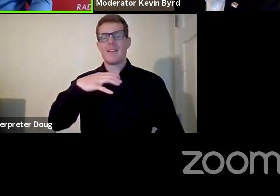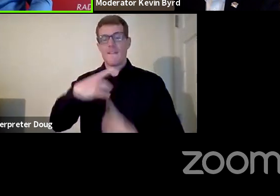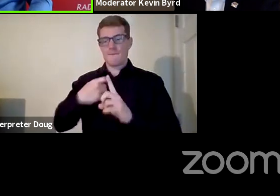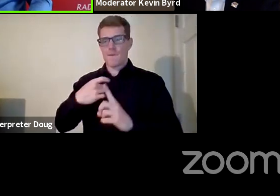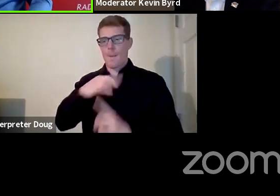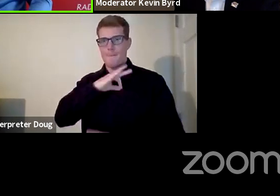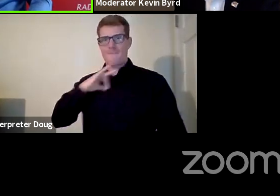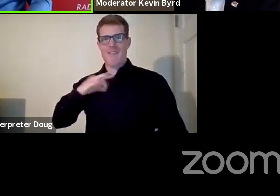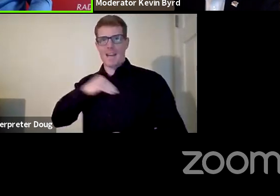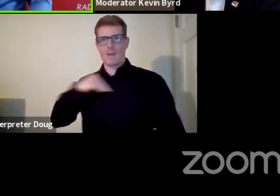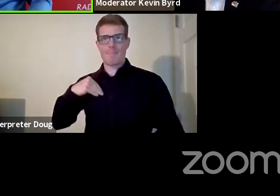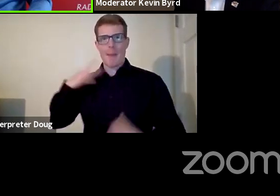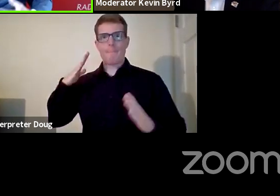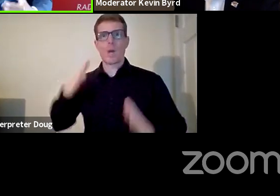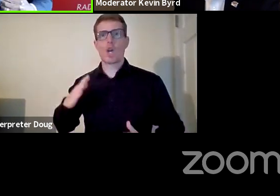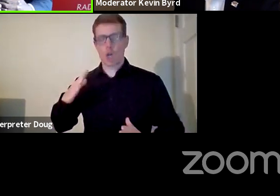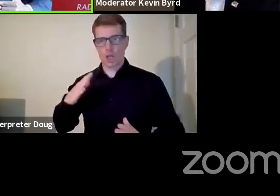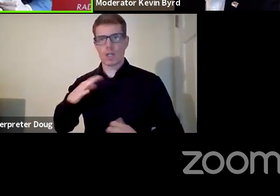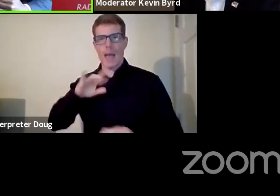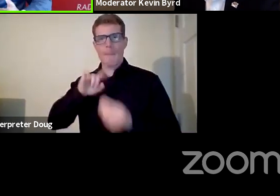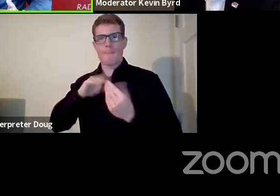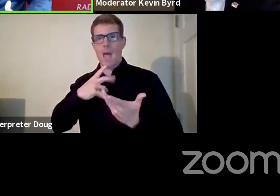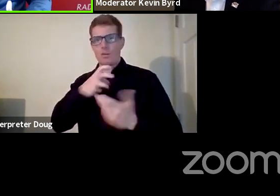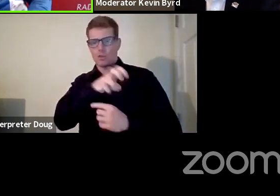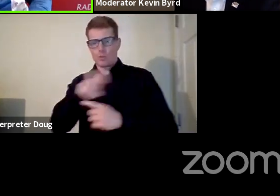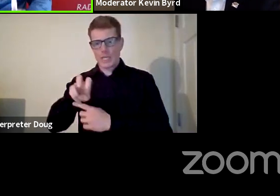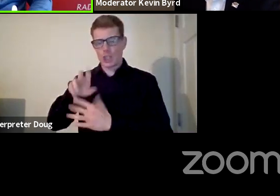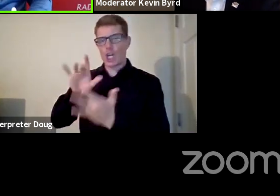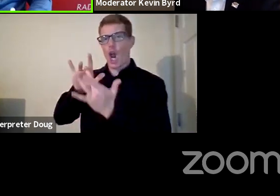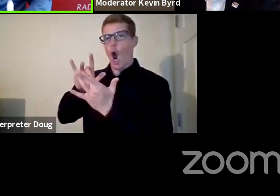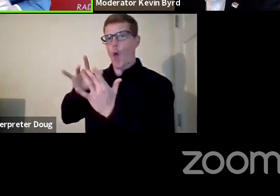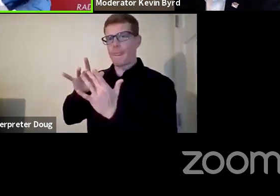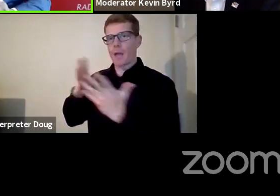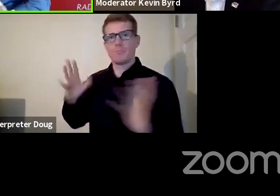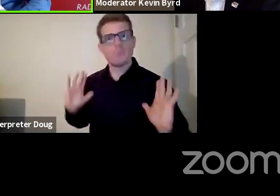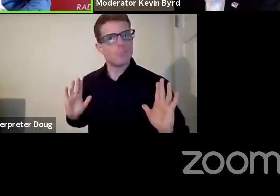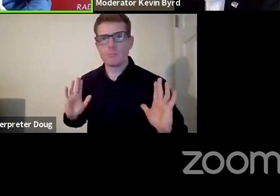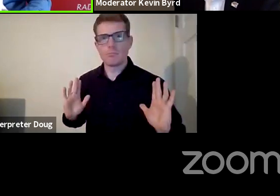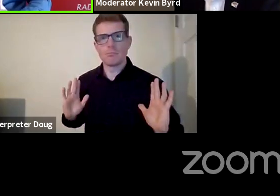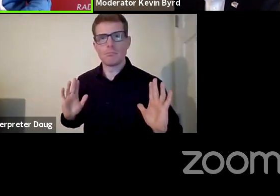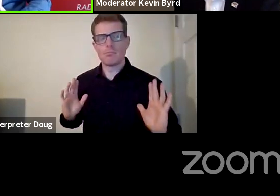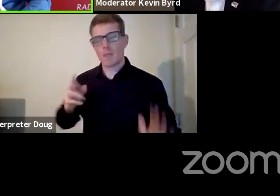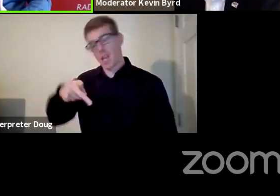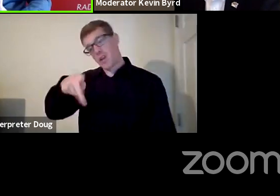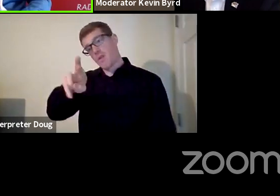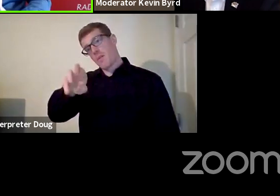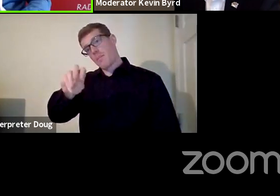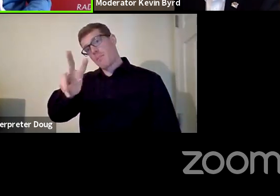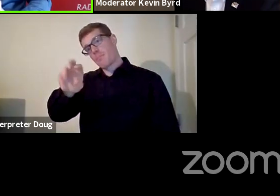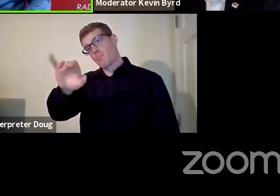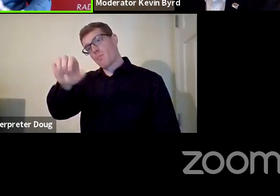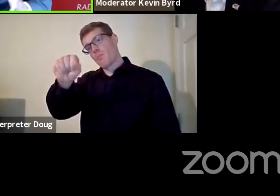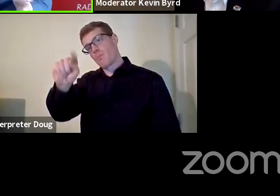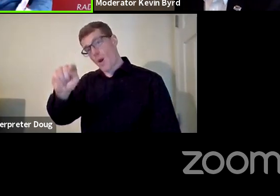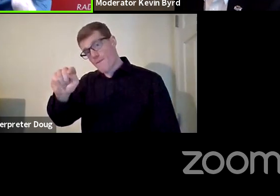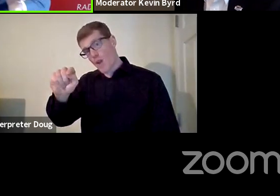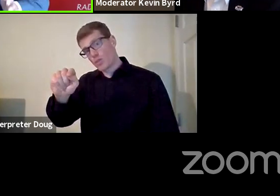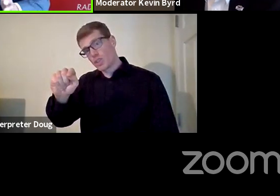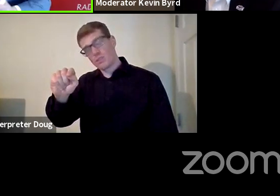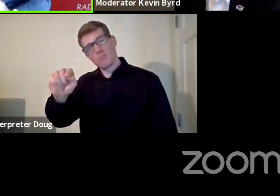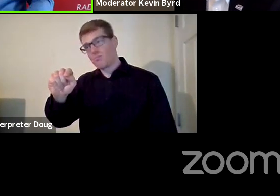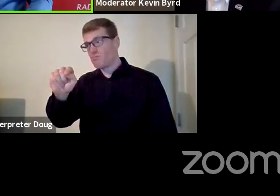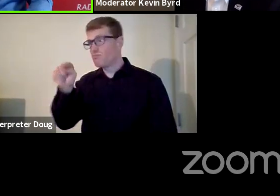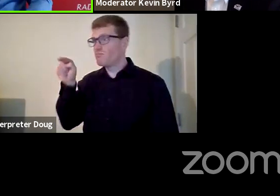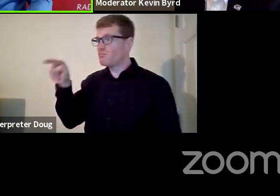to the online modality and moving forward. Our provost has not received an email of complaint as it relates